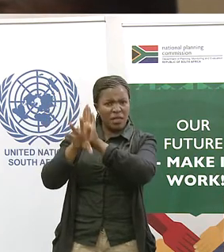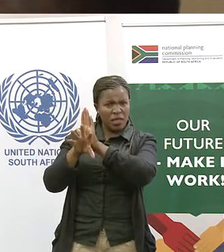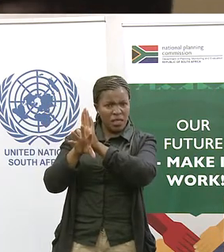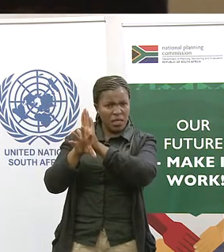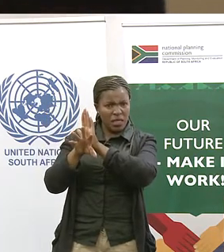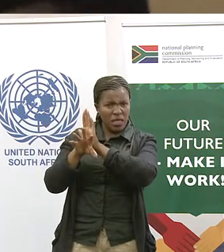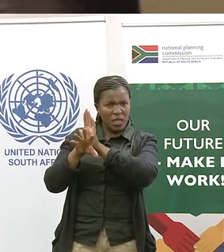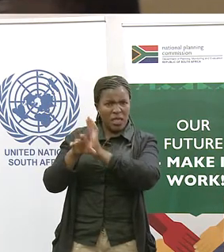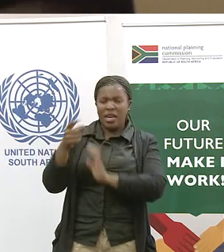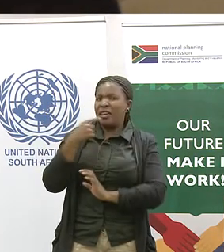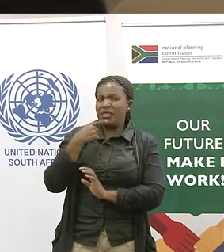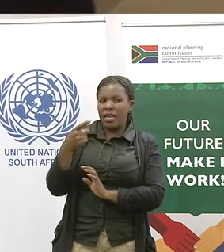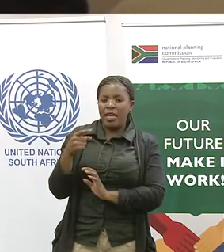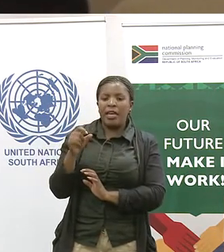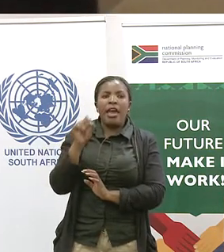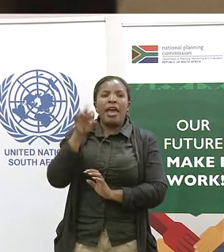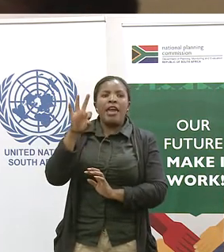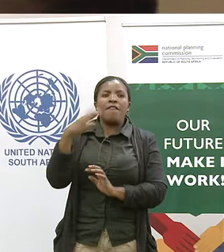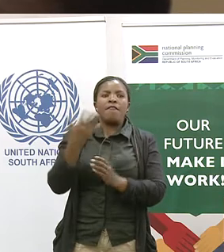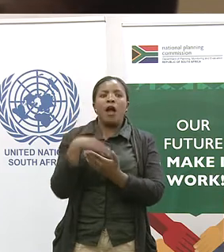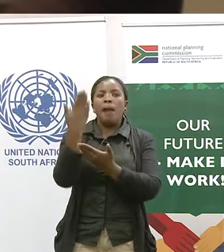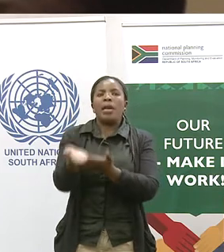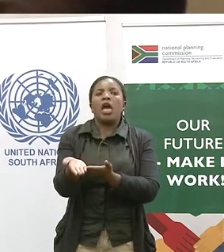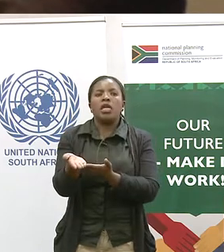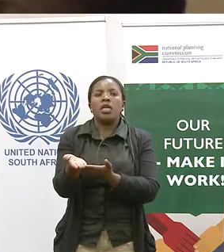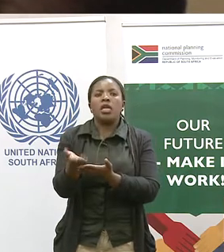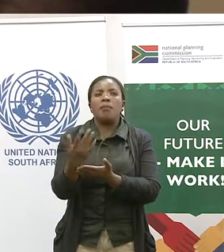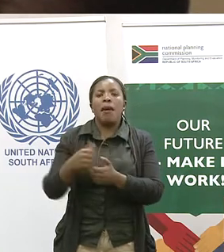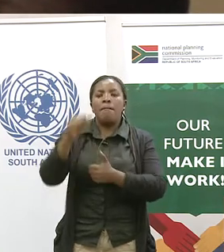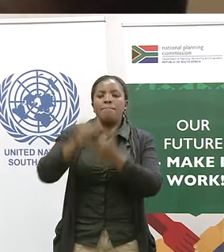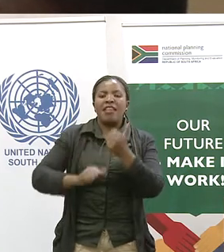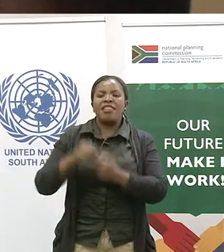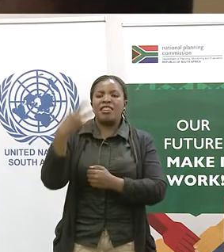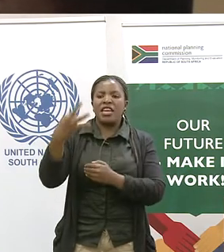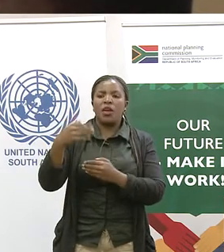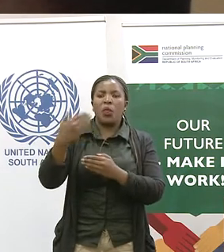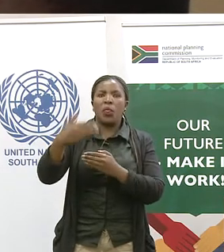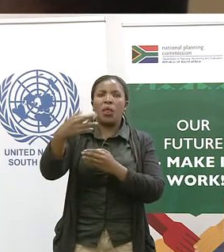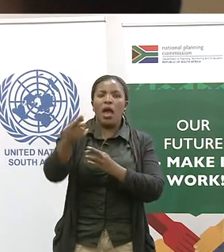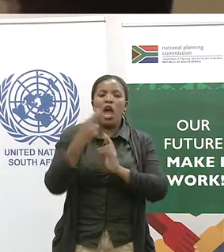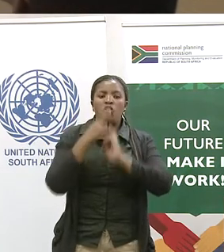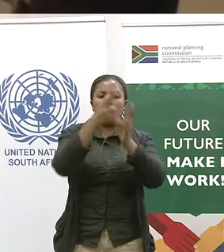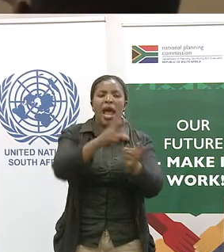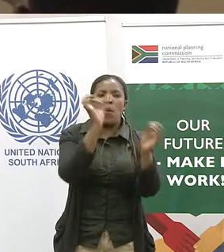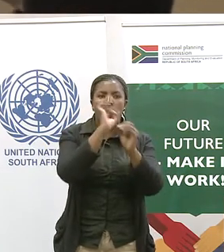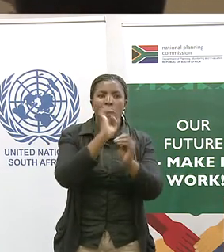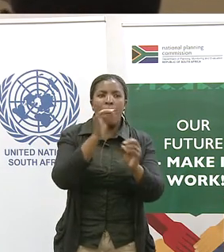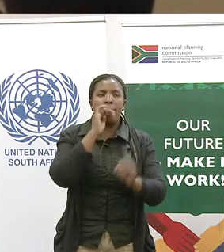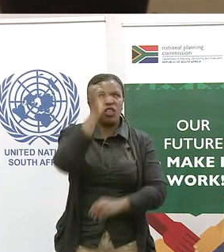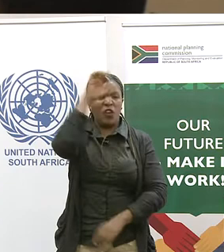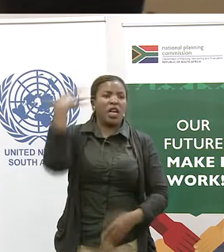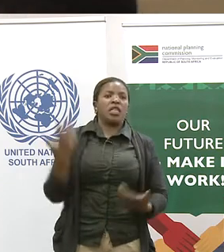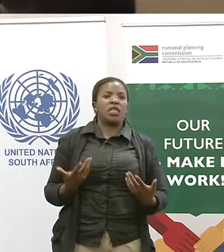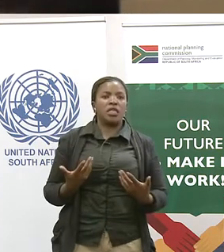if you don't hear from us within 3 months, you must forget. So essentially what that says, DM, is that in